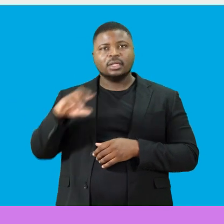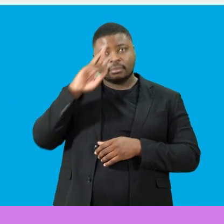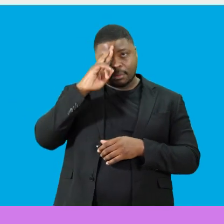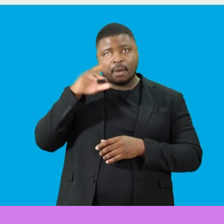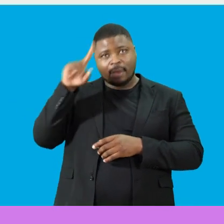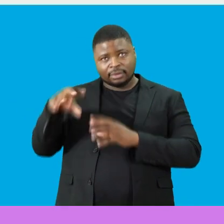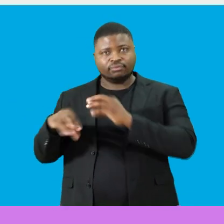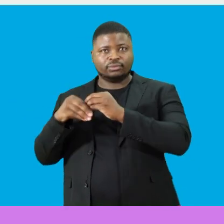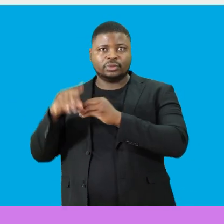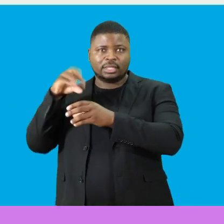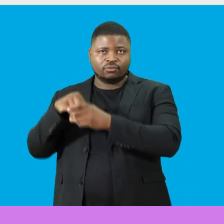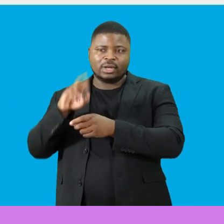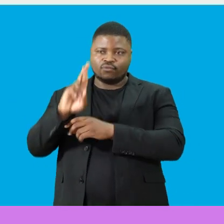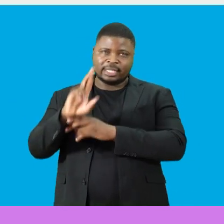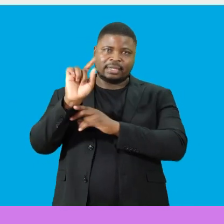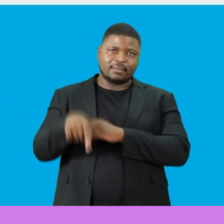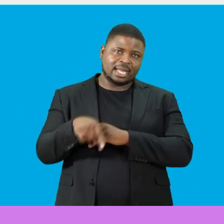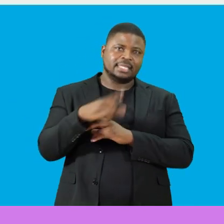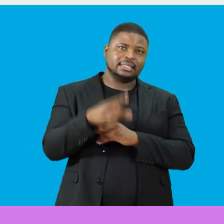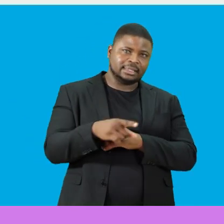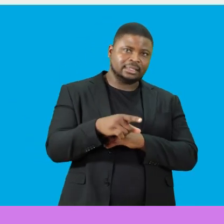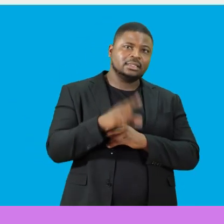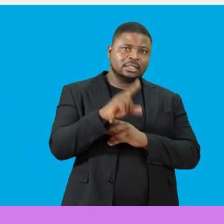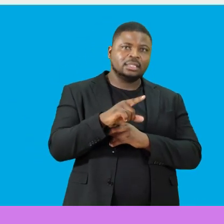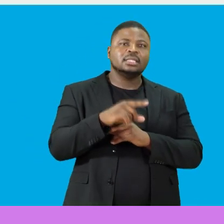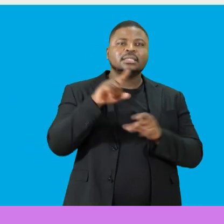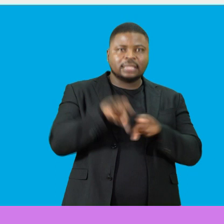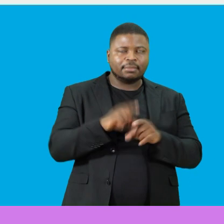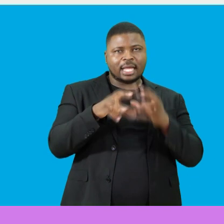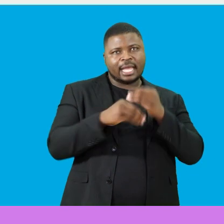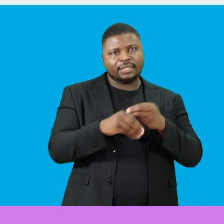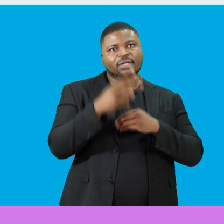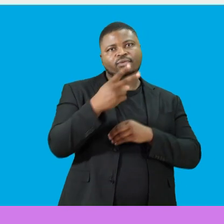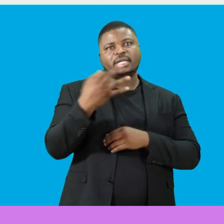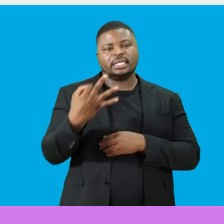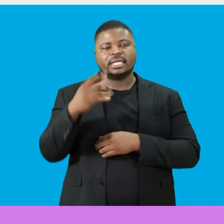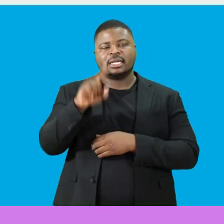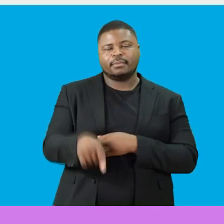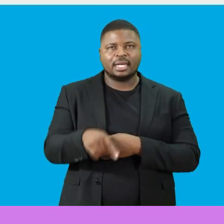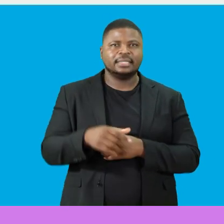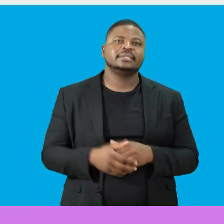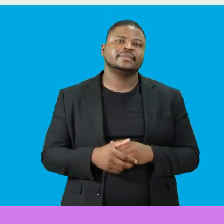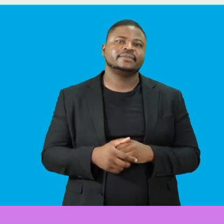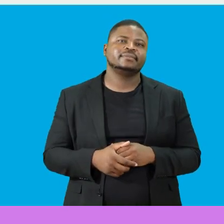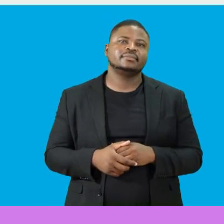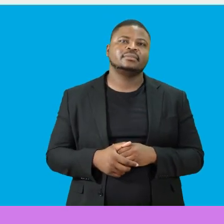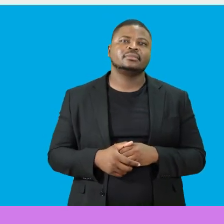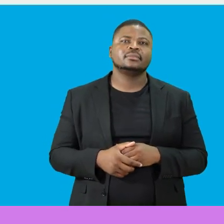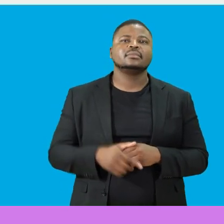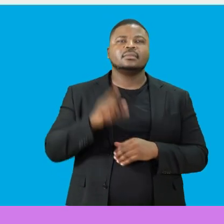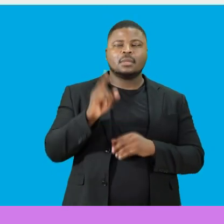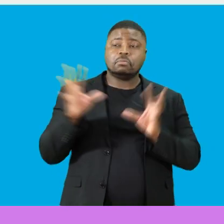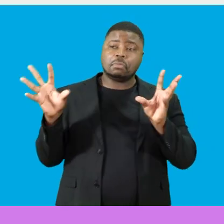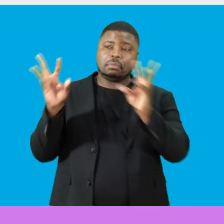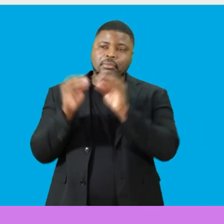so we must include the Rands. Then you bring down the 25 because it was untouched. The 23, sorry. You bring down the 23 Rand.